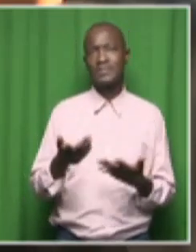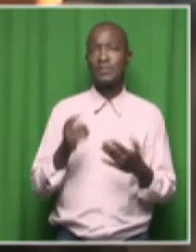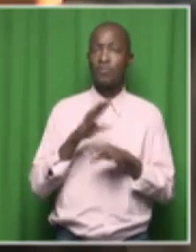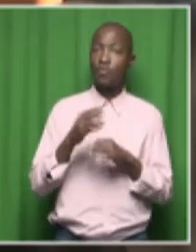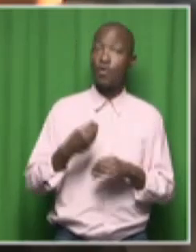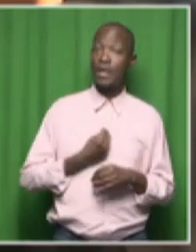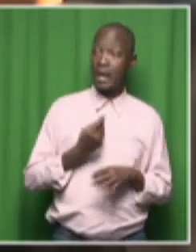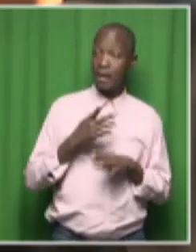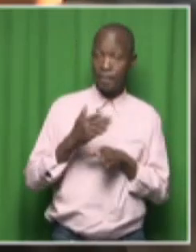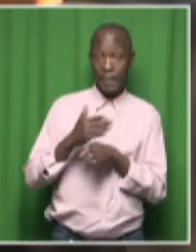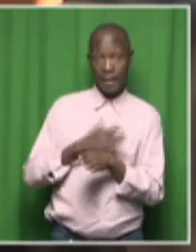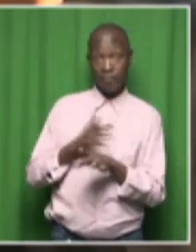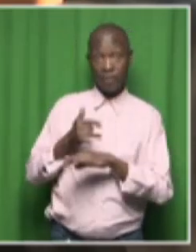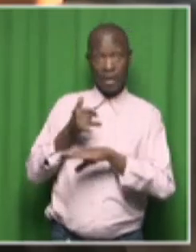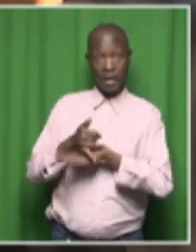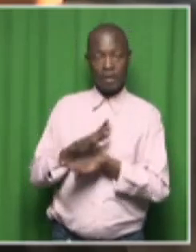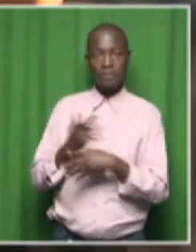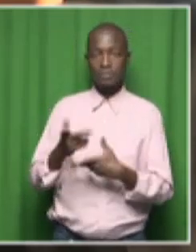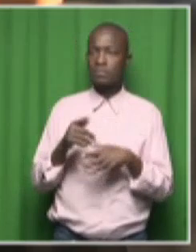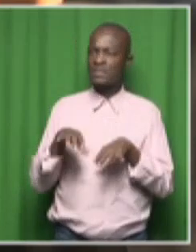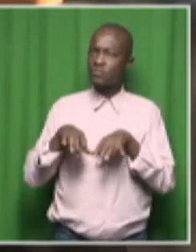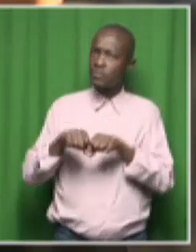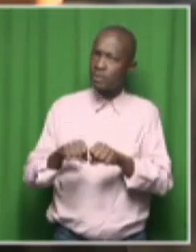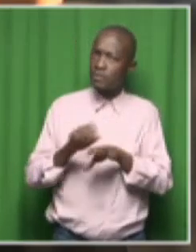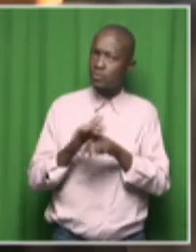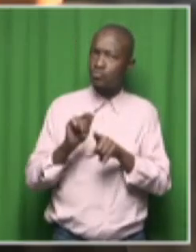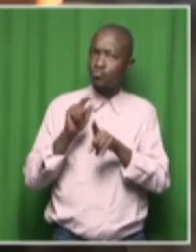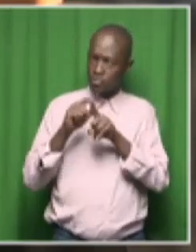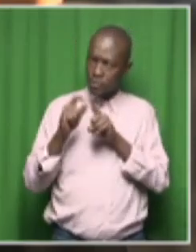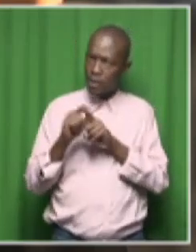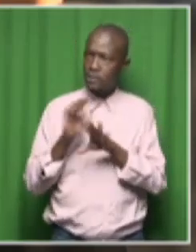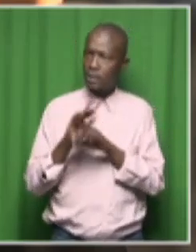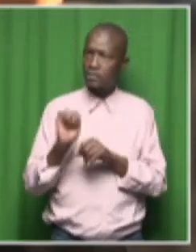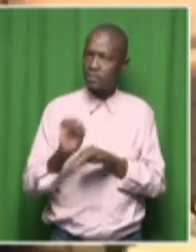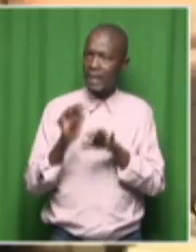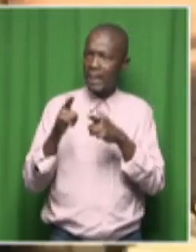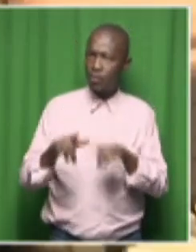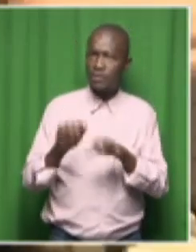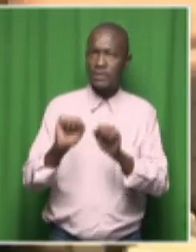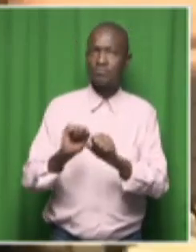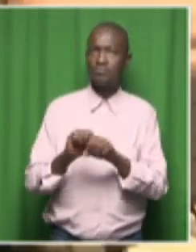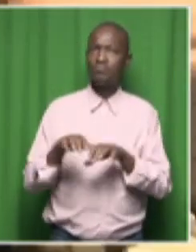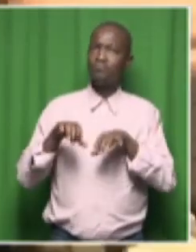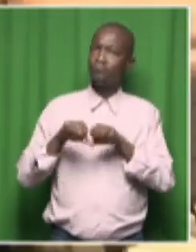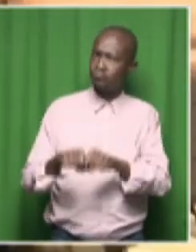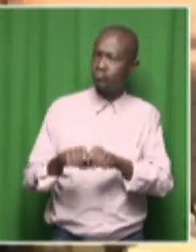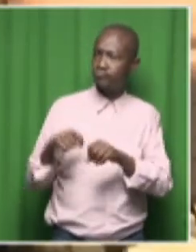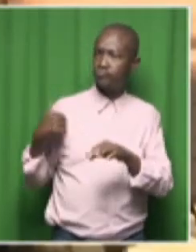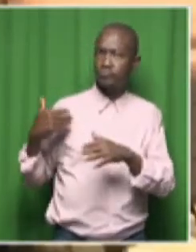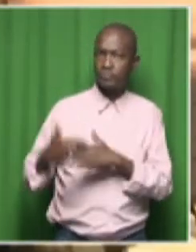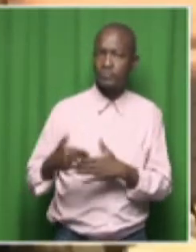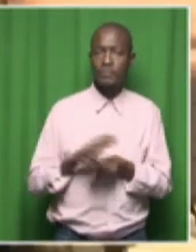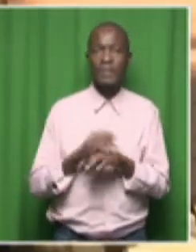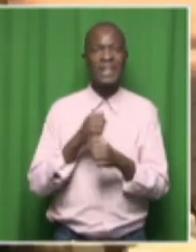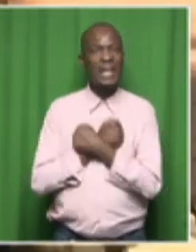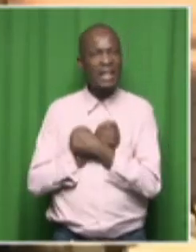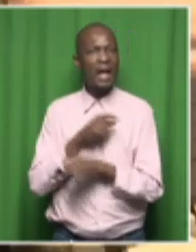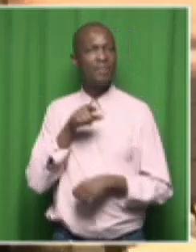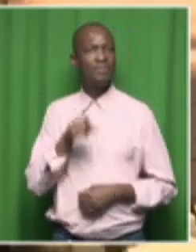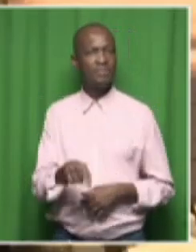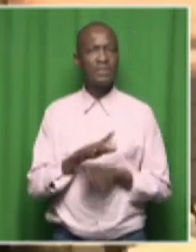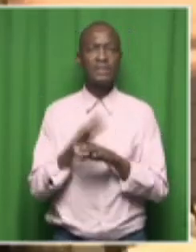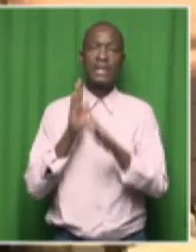that I was interviewing a little bit earlier? They've held on to their culture, they've held on to their language, they embrace it, they love